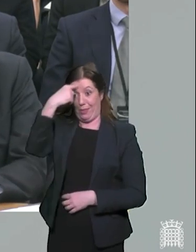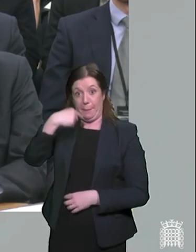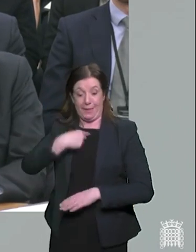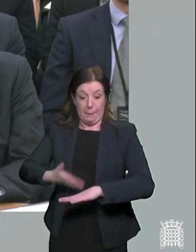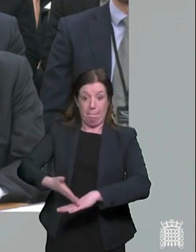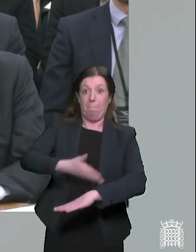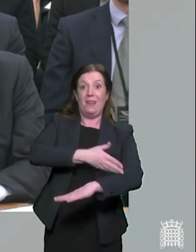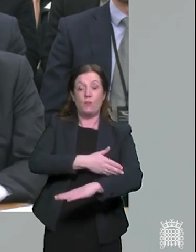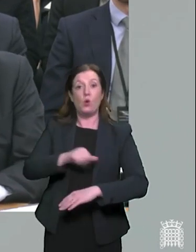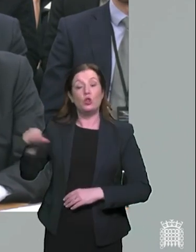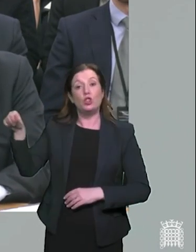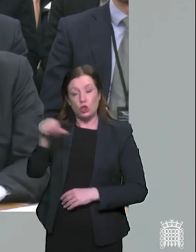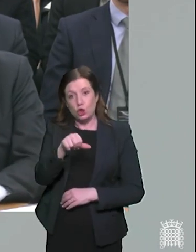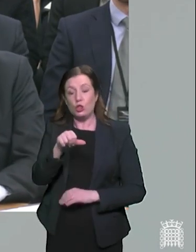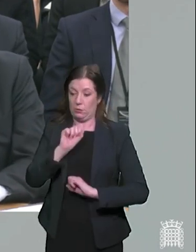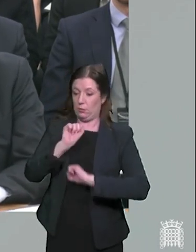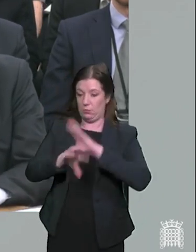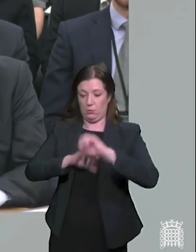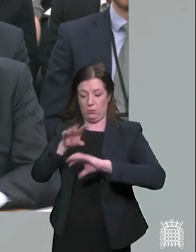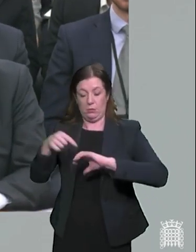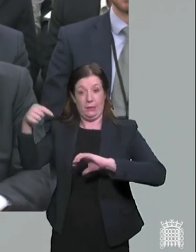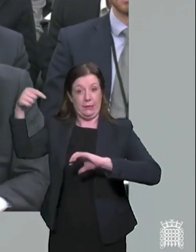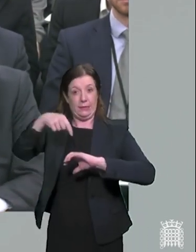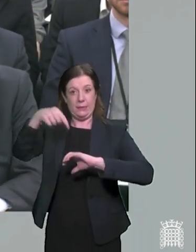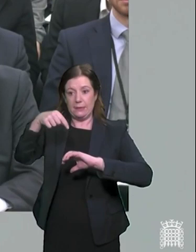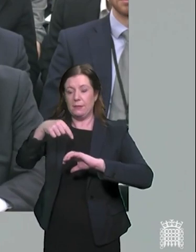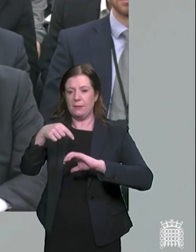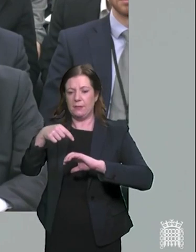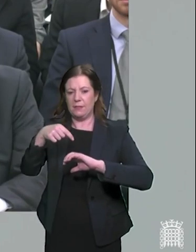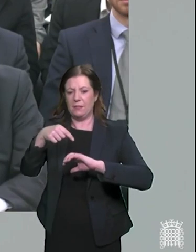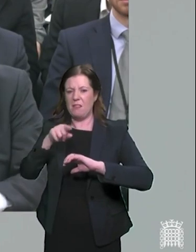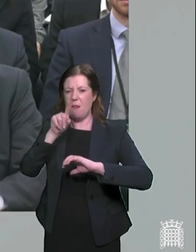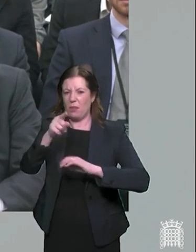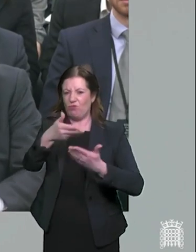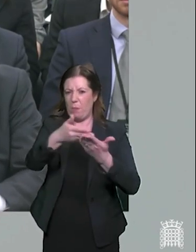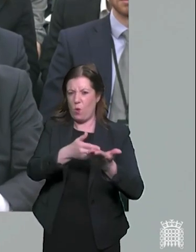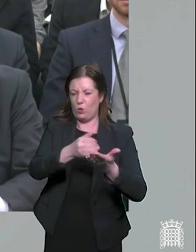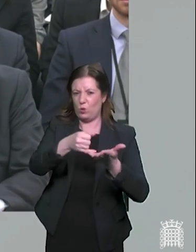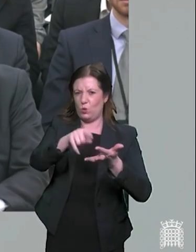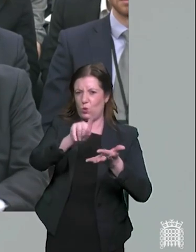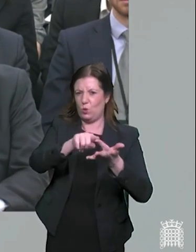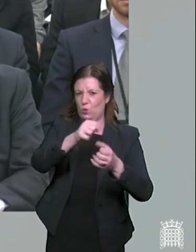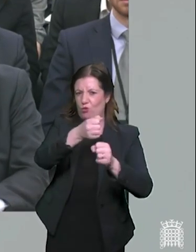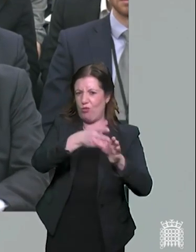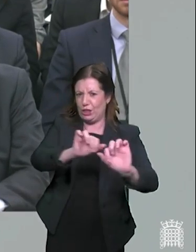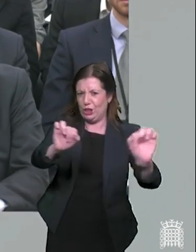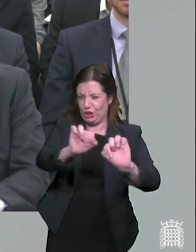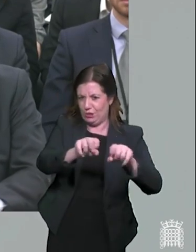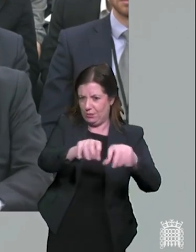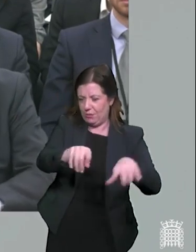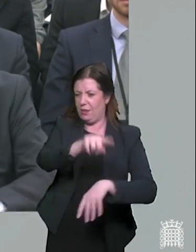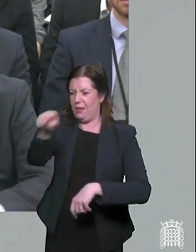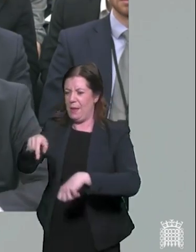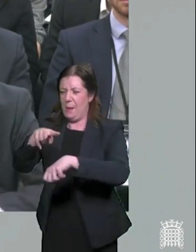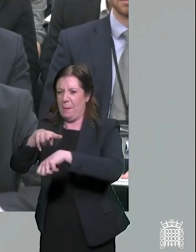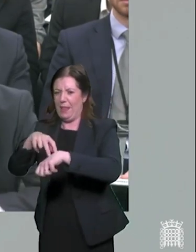to the House and provided an inevitably incomplete account while a government or a police investigation was going